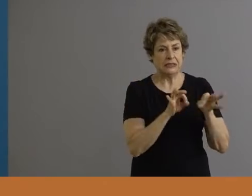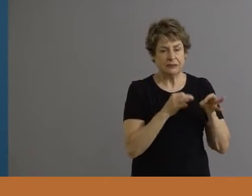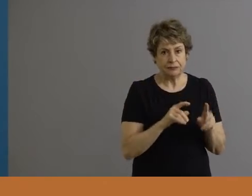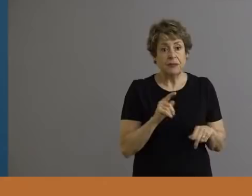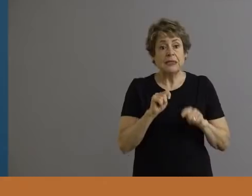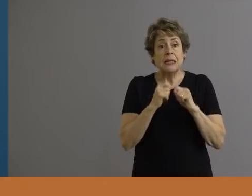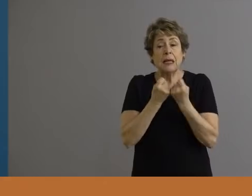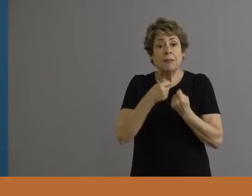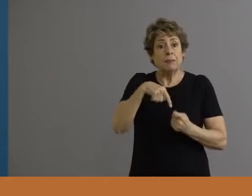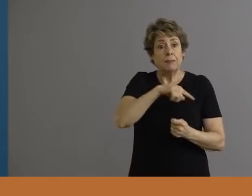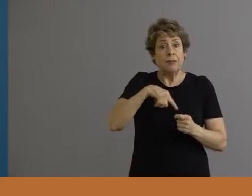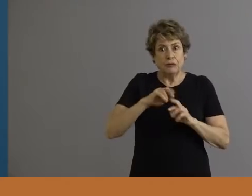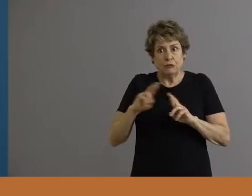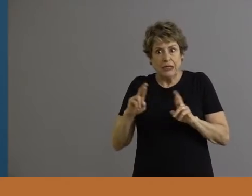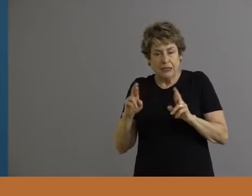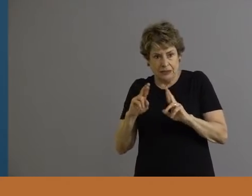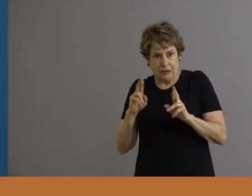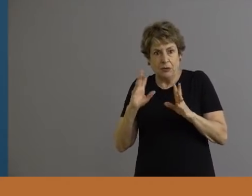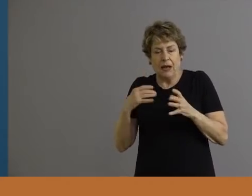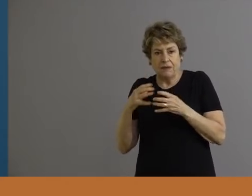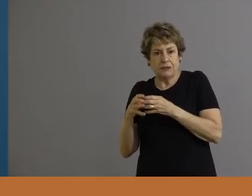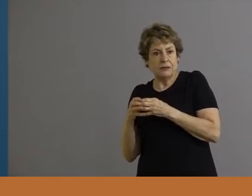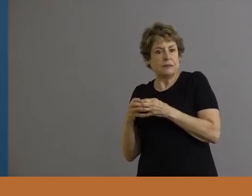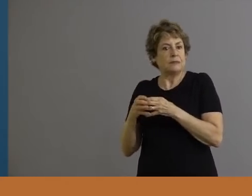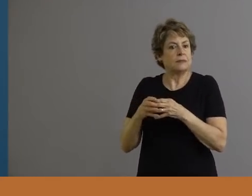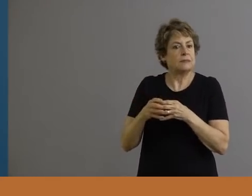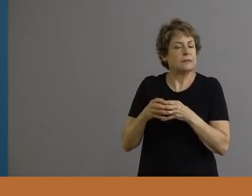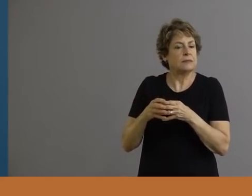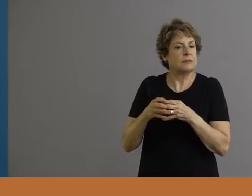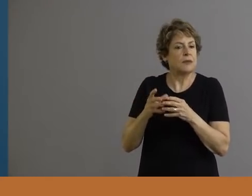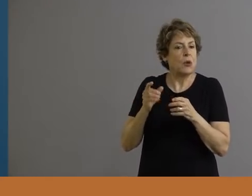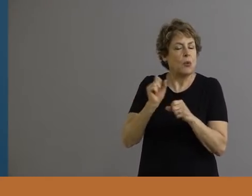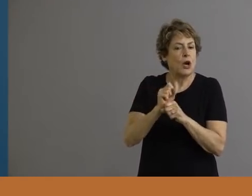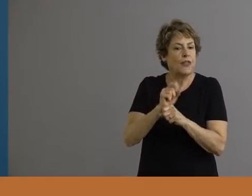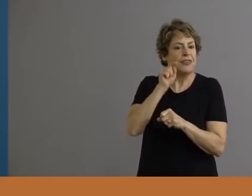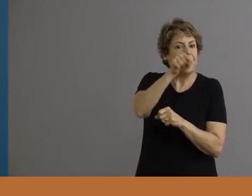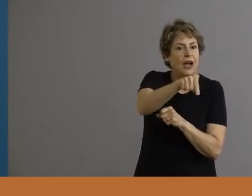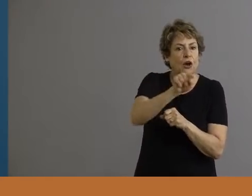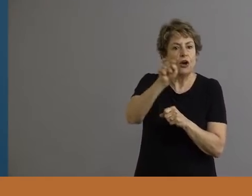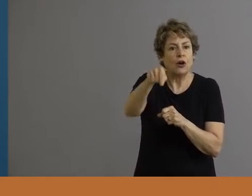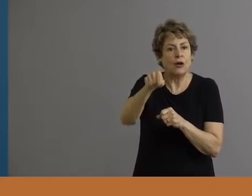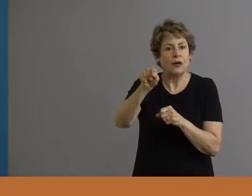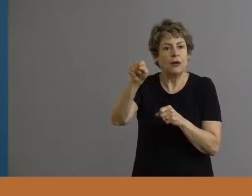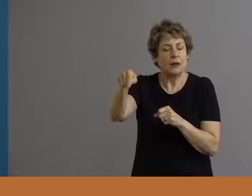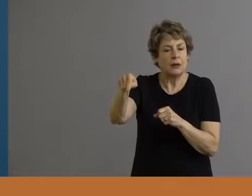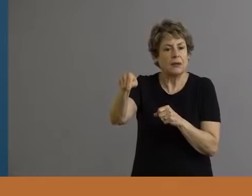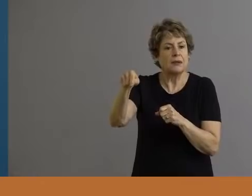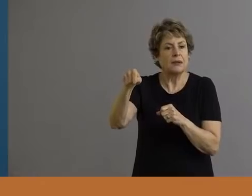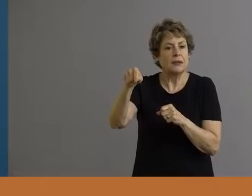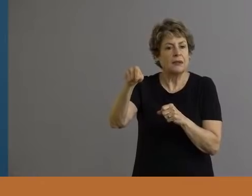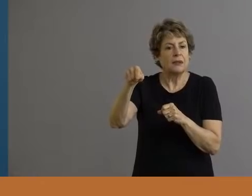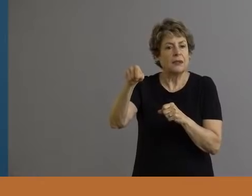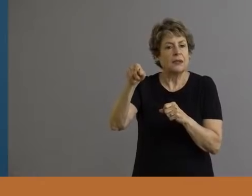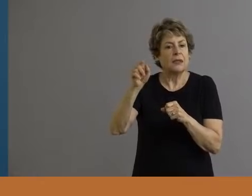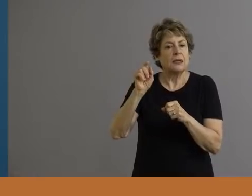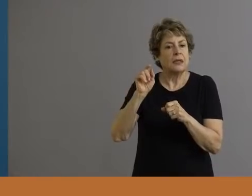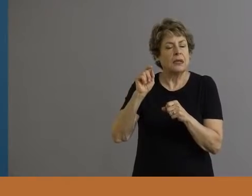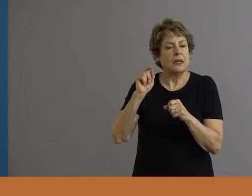federally operated and funded by HHS drive-through testing site, similar to what we saw on the East Coast when this